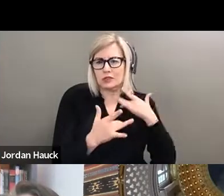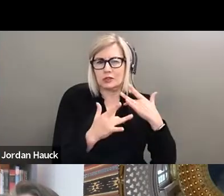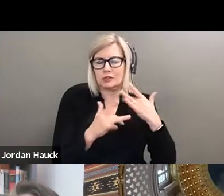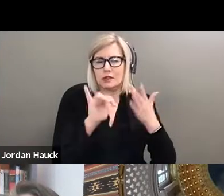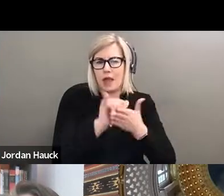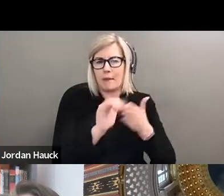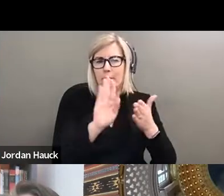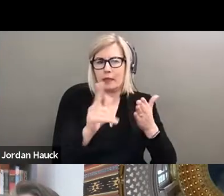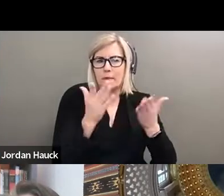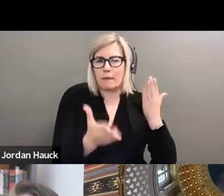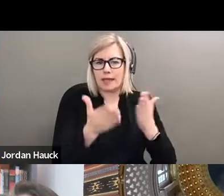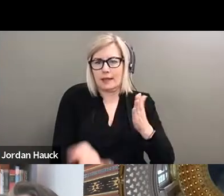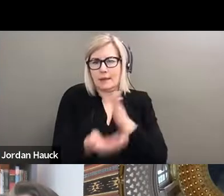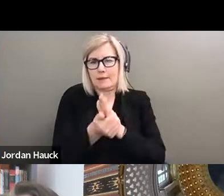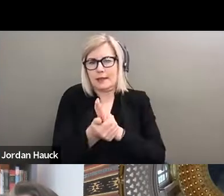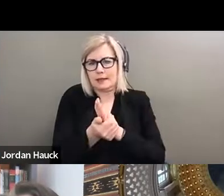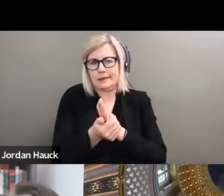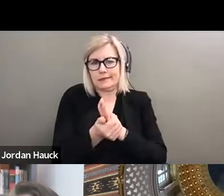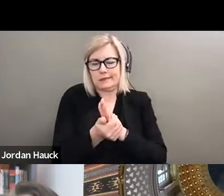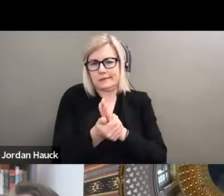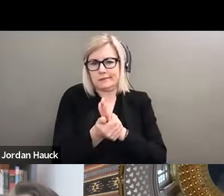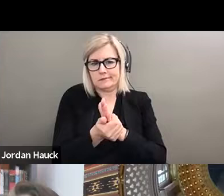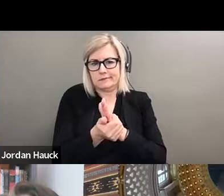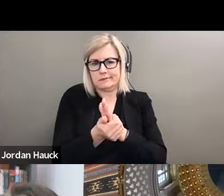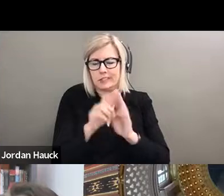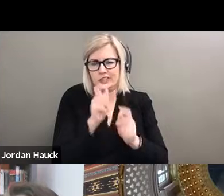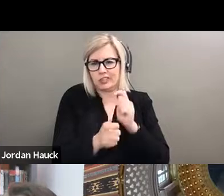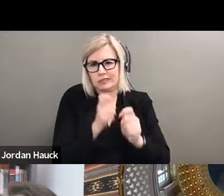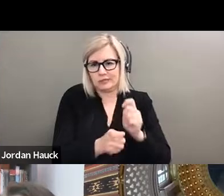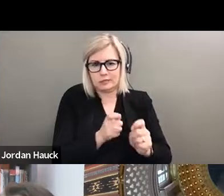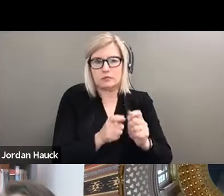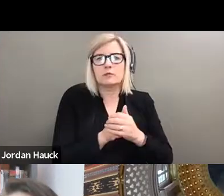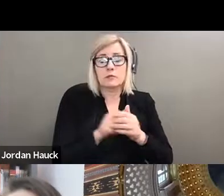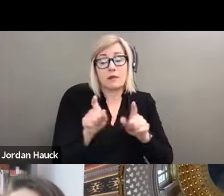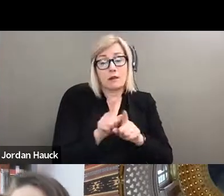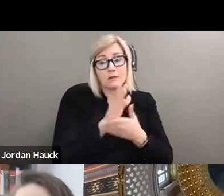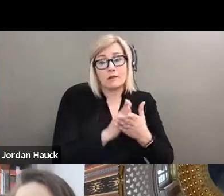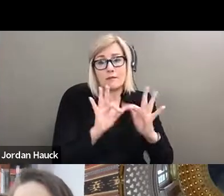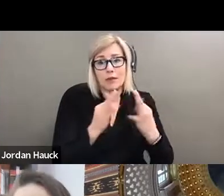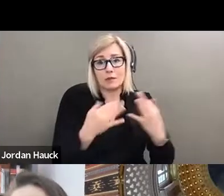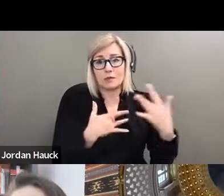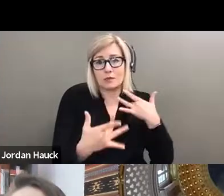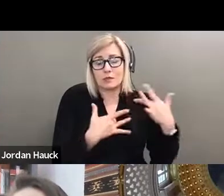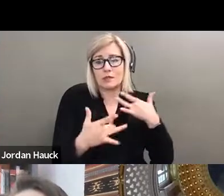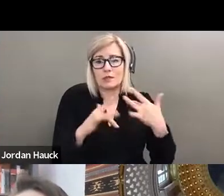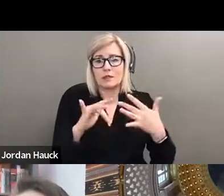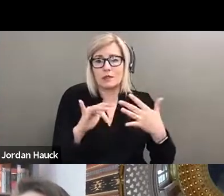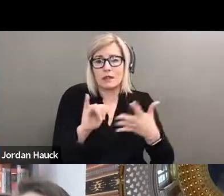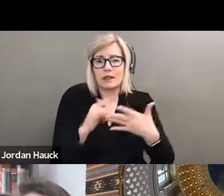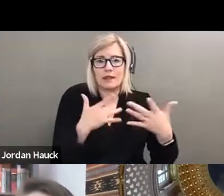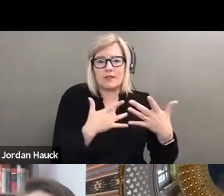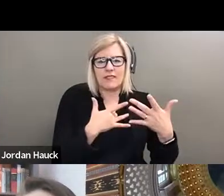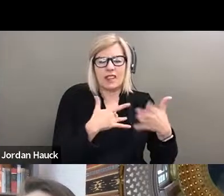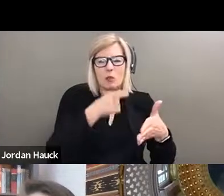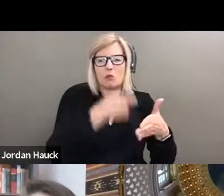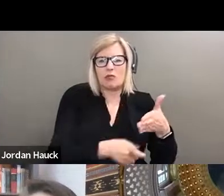amended and watered down. I think there were also some families that were concerned that they felt priced out of